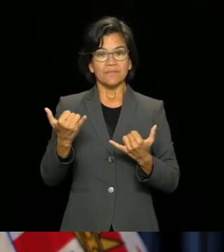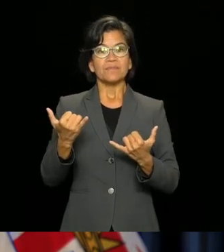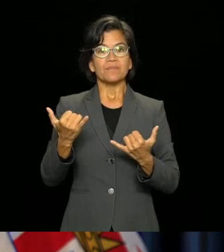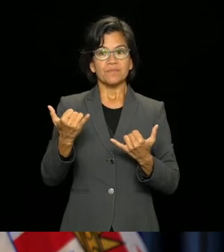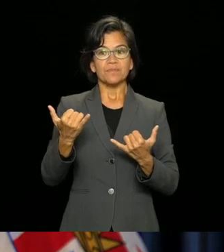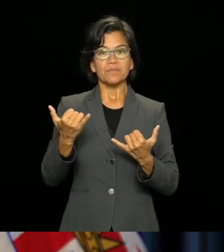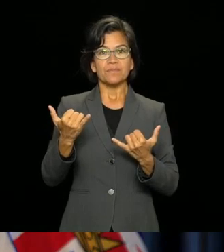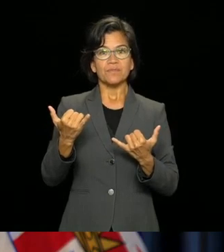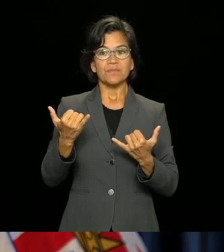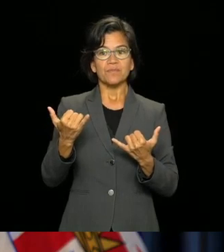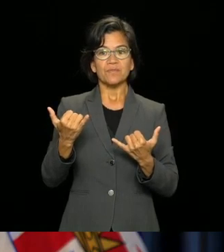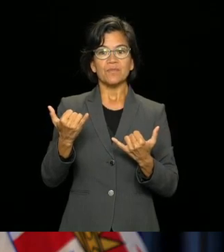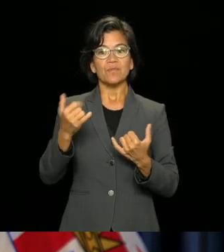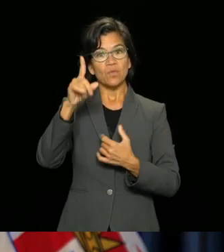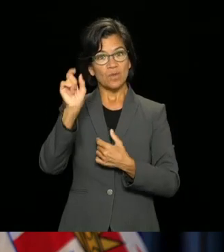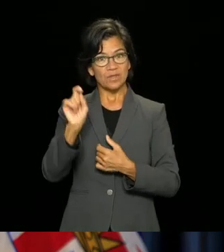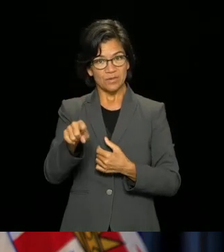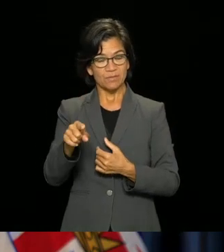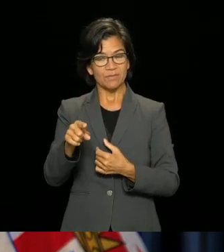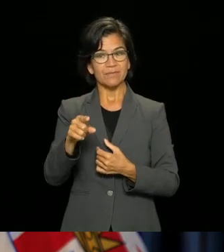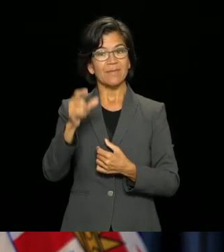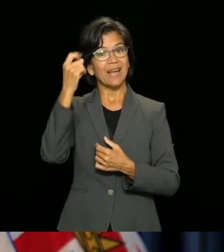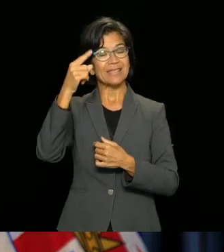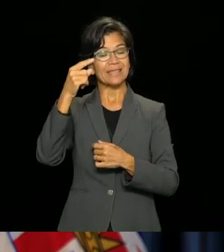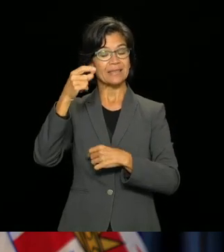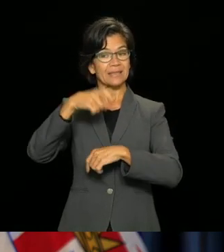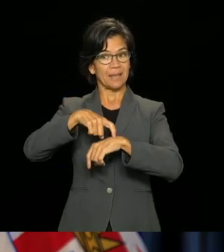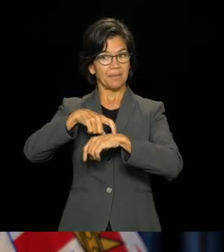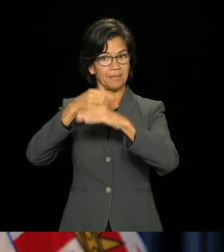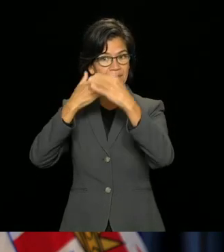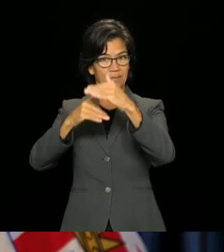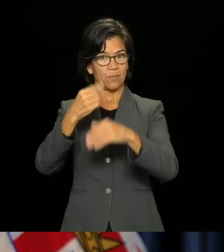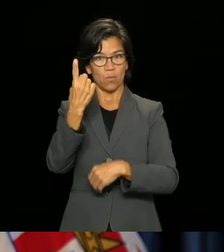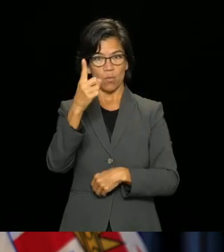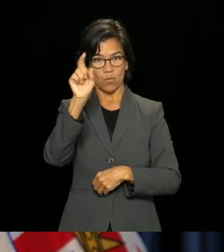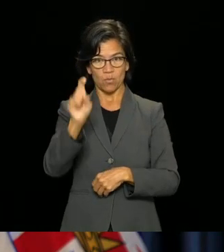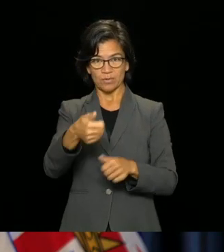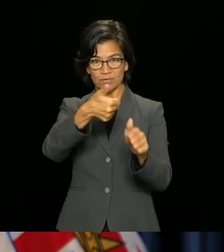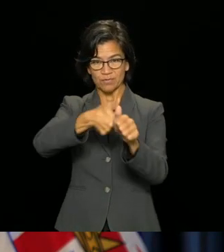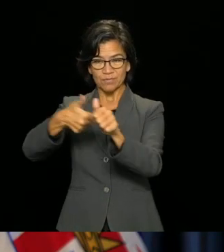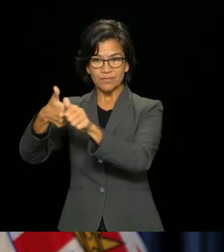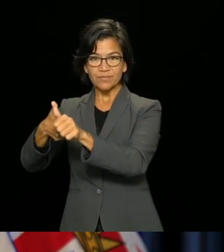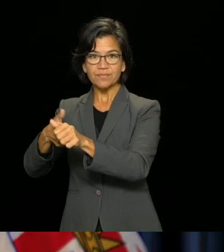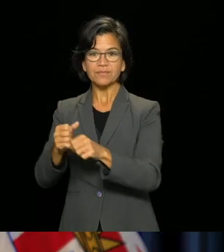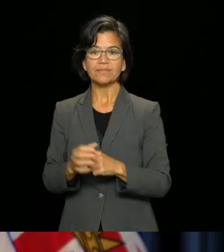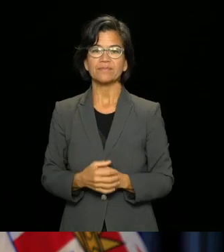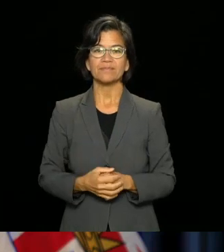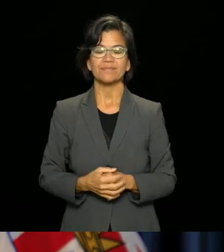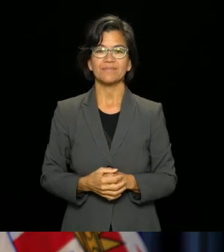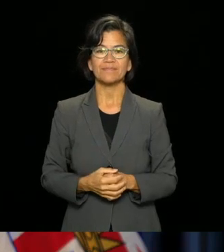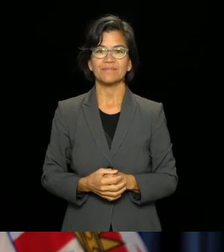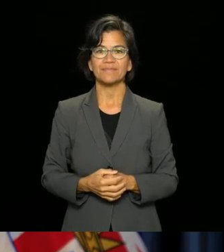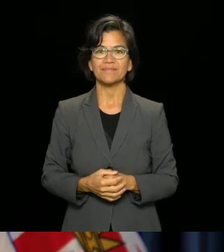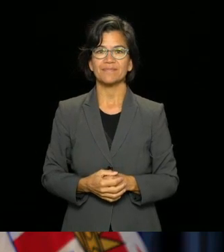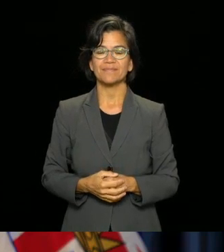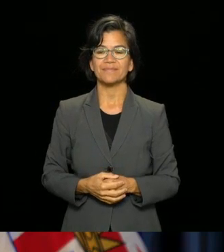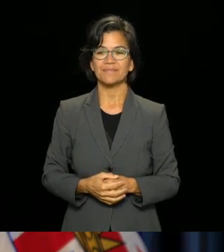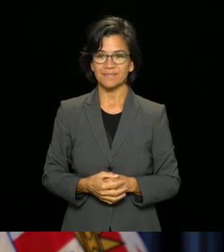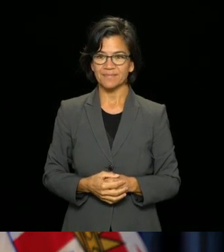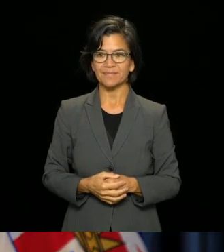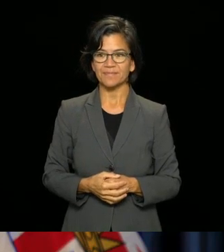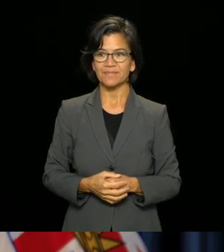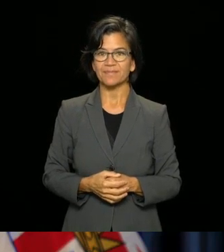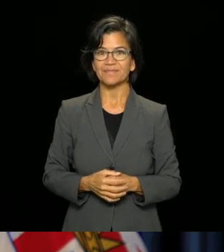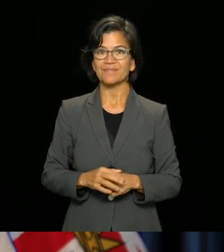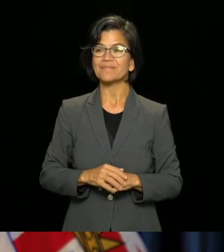phone, please press star one to enter the queue. You are limited to one question to start, but if time permits, we can come back around. And please also unmute